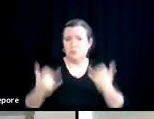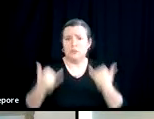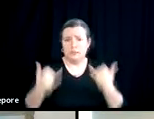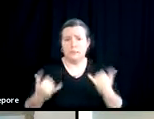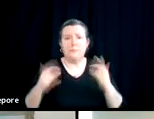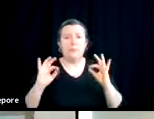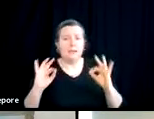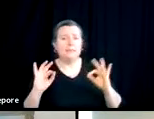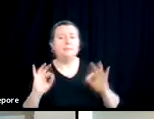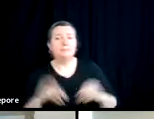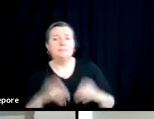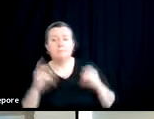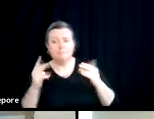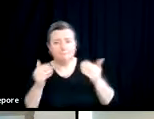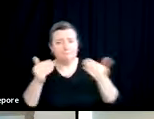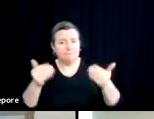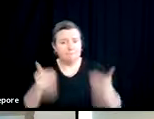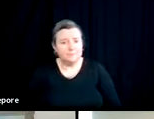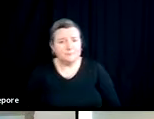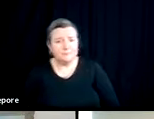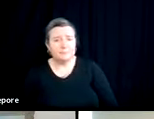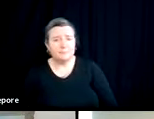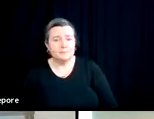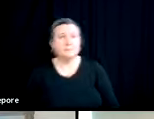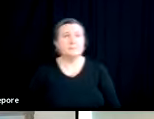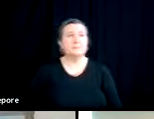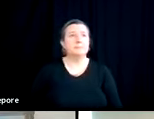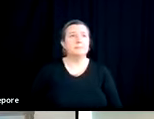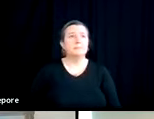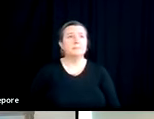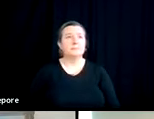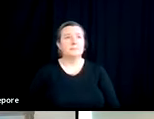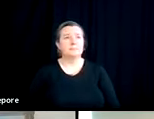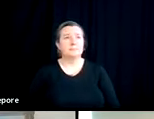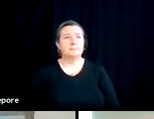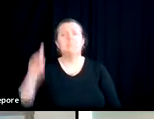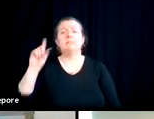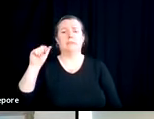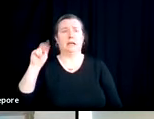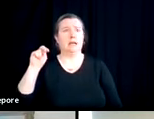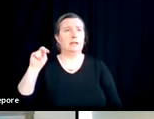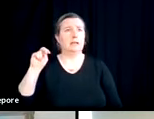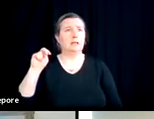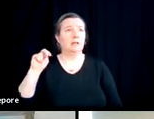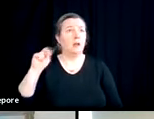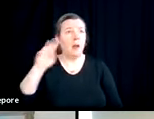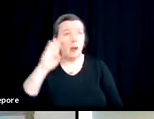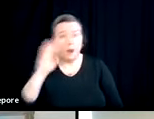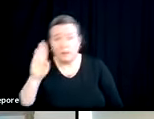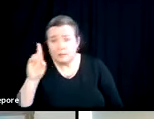All right, you're going to come to me, and we're going to start with Daniel Munoz. Hey, Daniel.